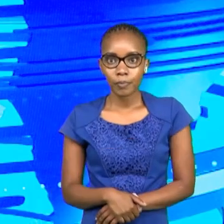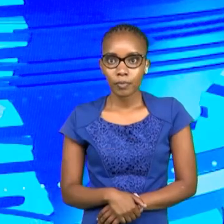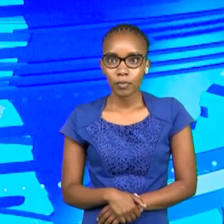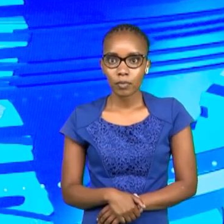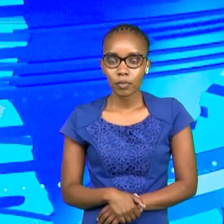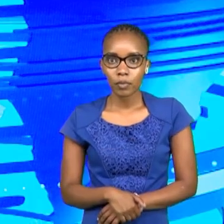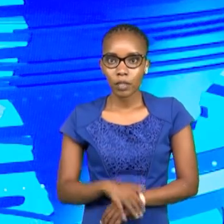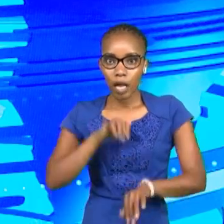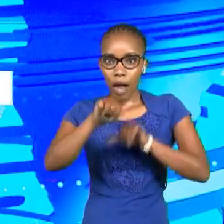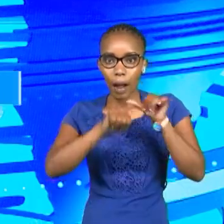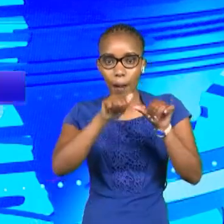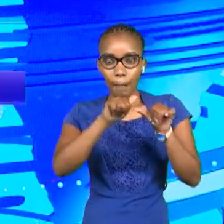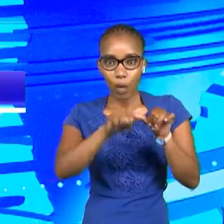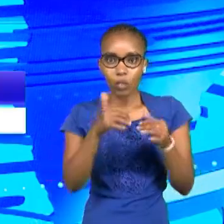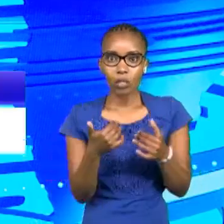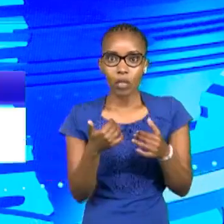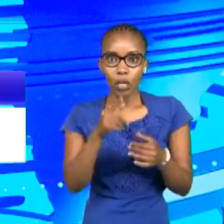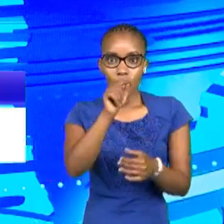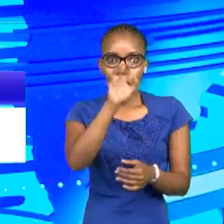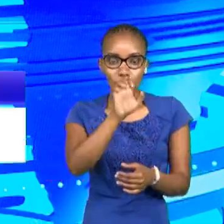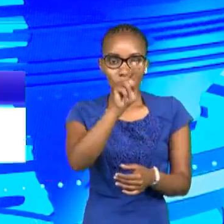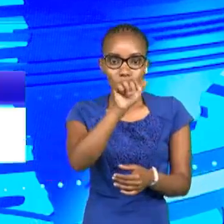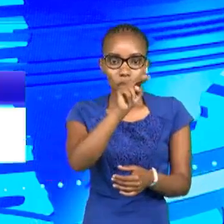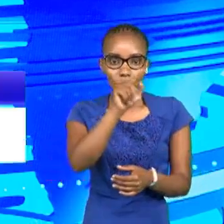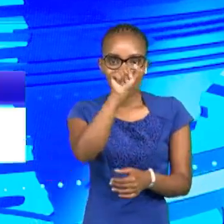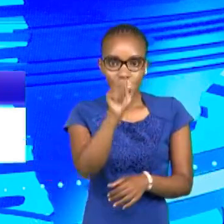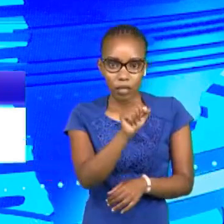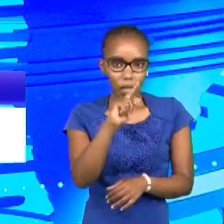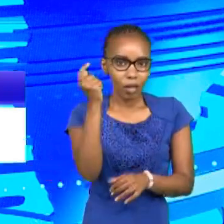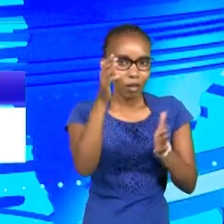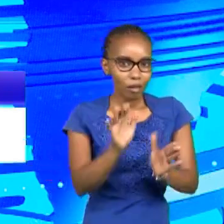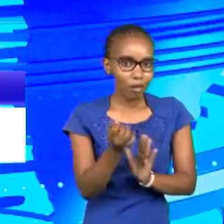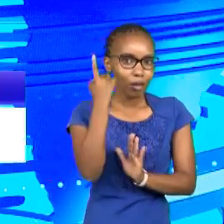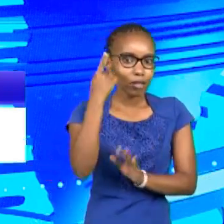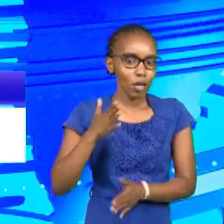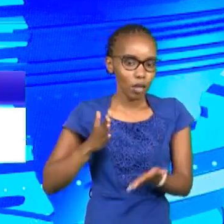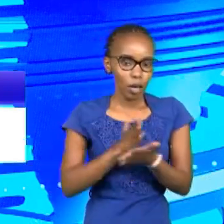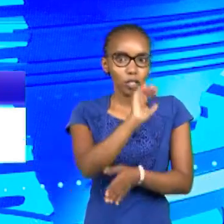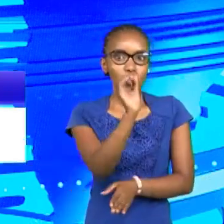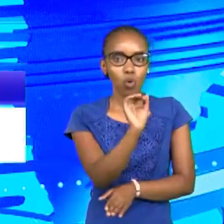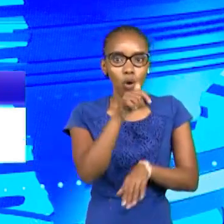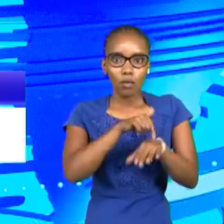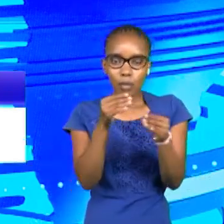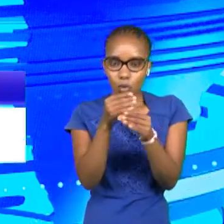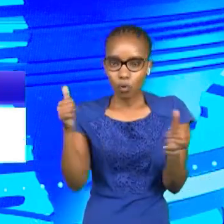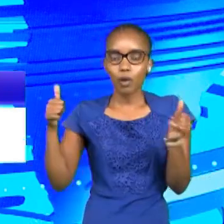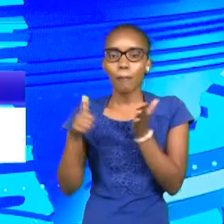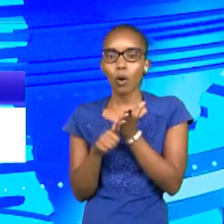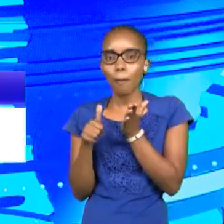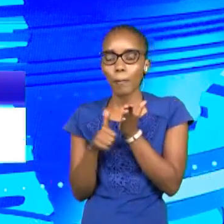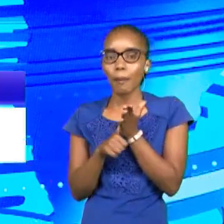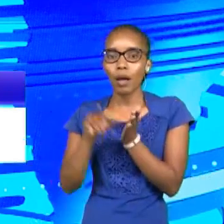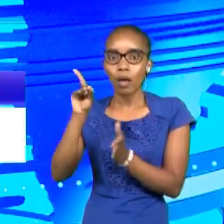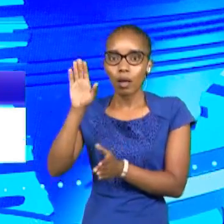When it comes to tenancy in Kenya, not so many Kenyans understand their rights, especially when handling disputes related to deposit as well